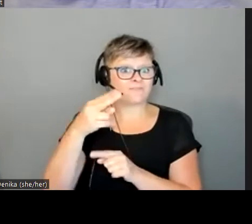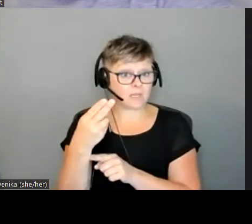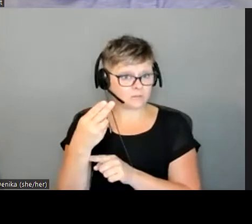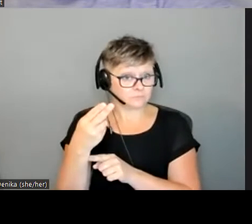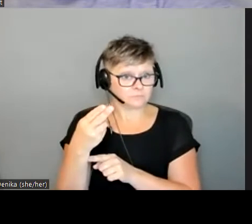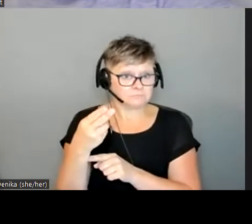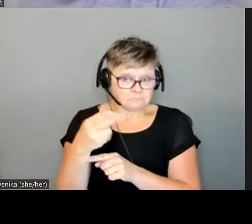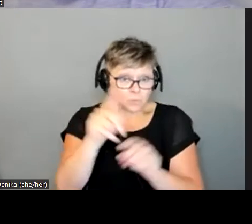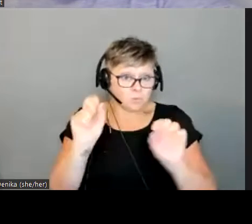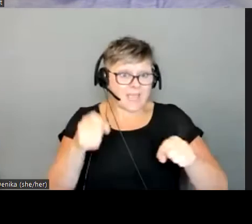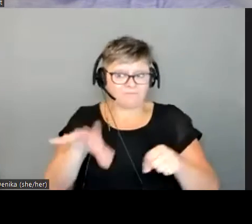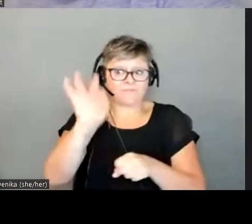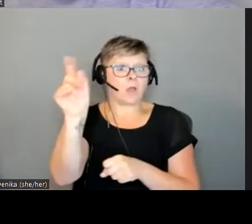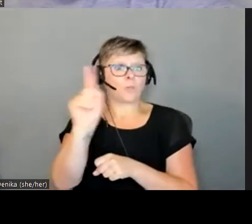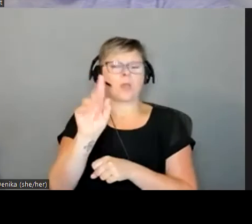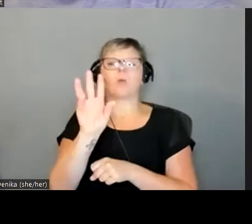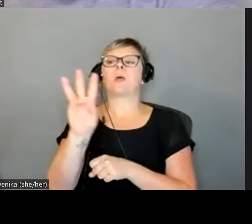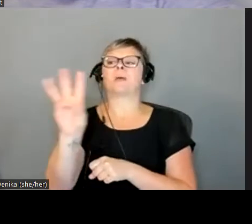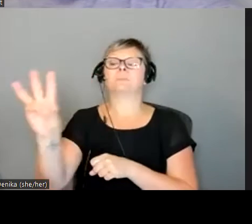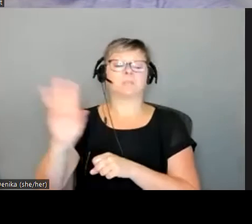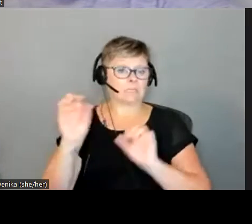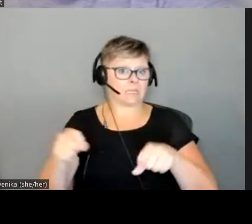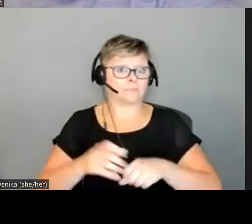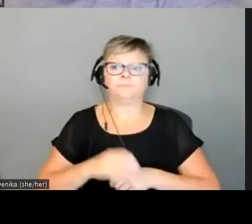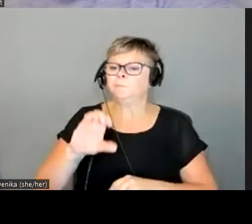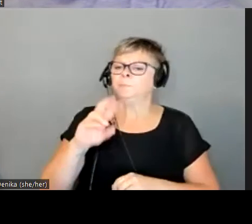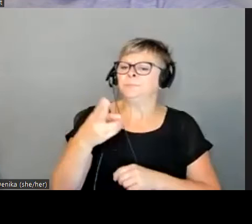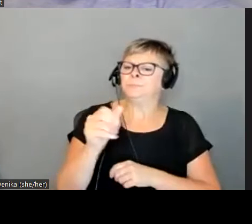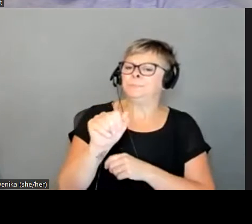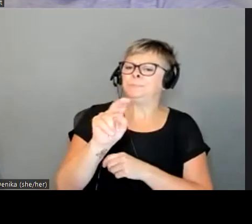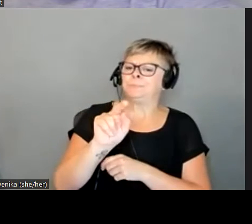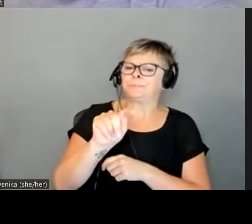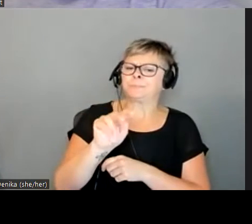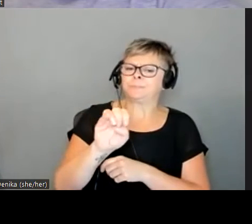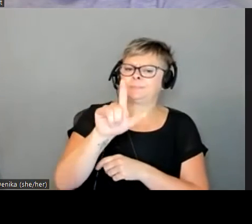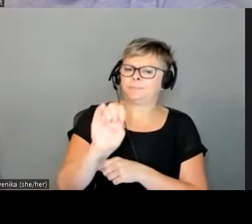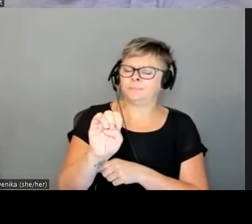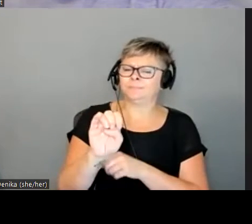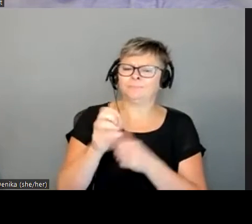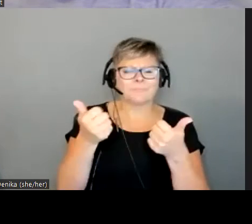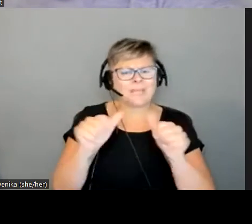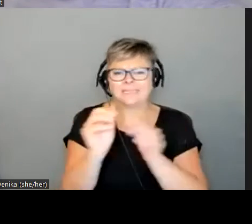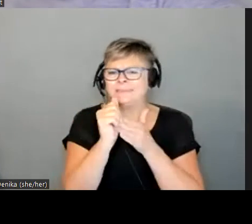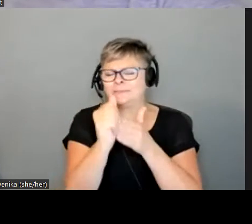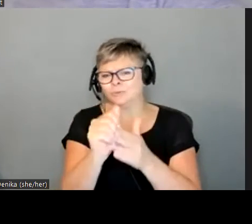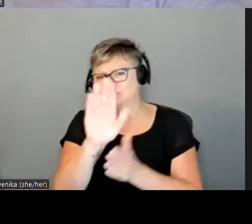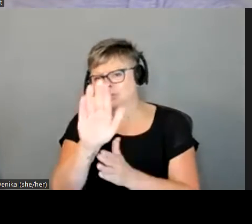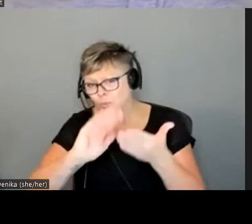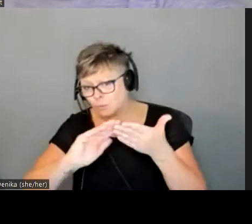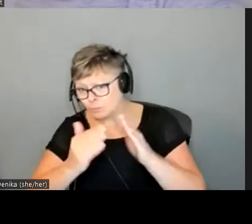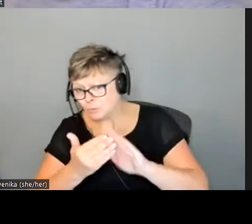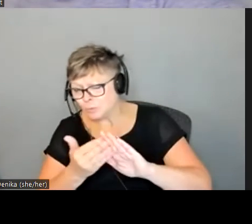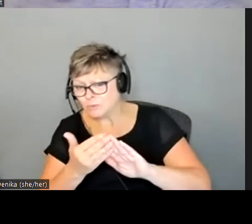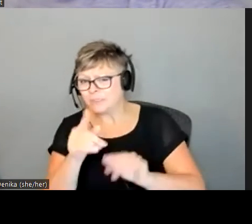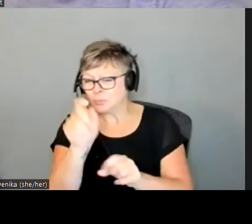information on our website as well. Chantelle, has there been any sort of leadership within the community that you're working with in terms